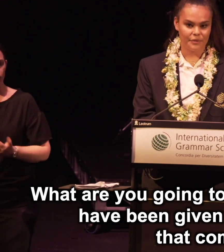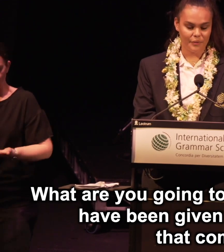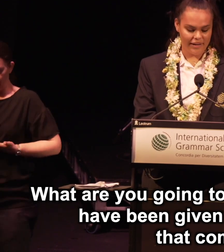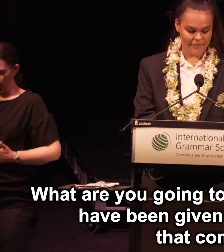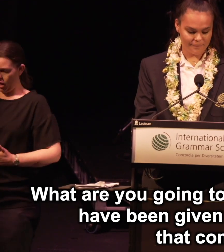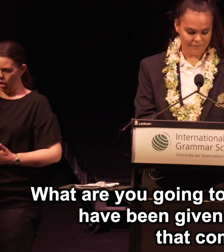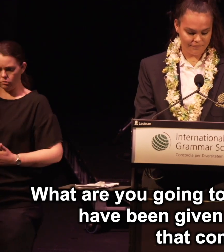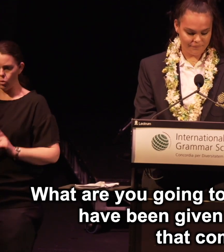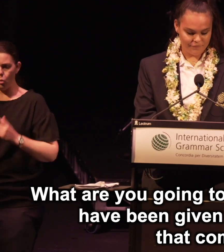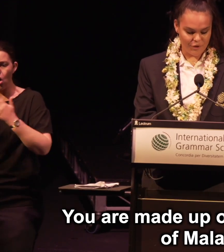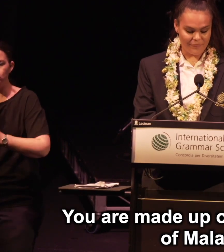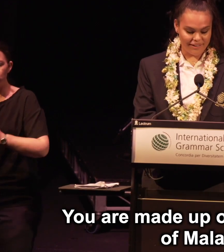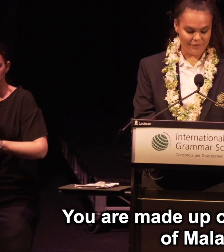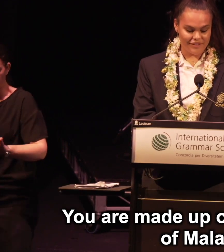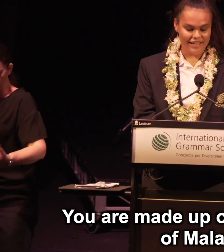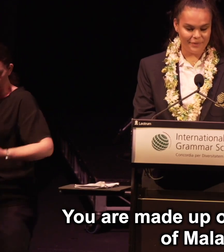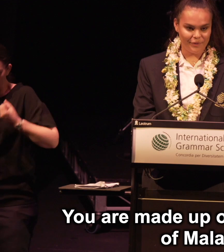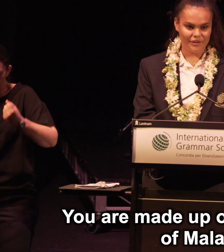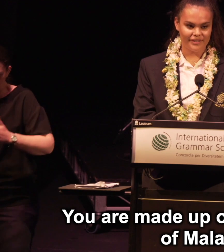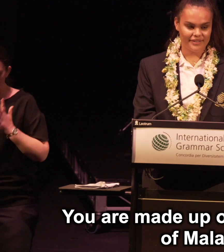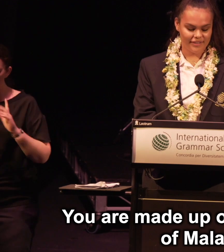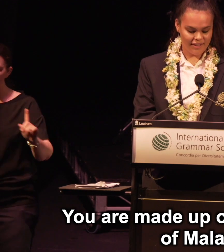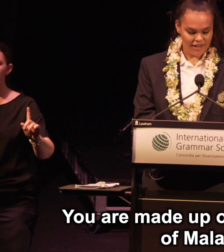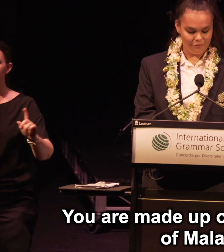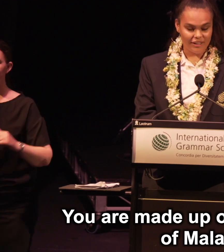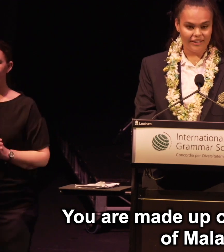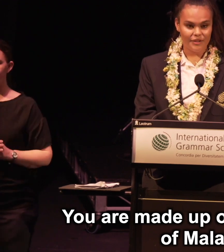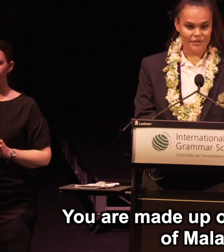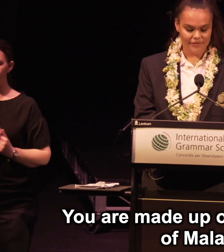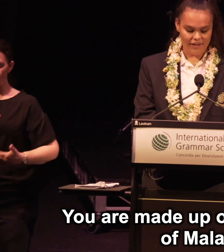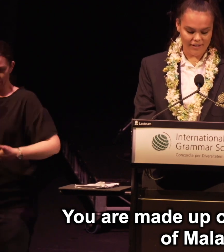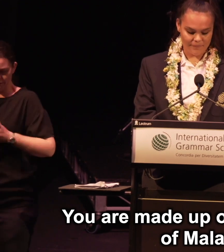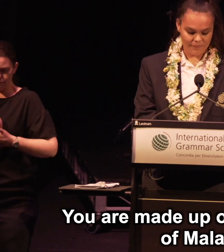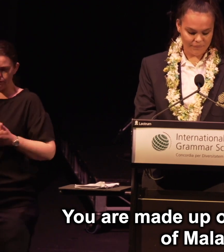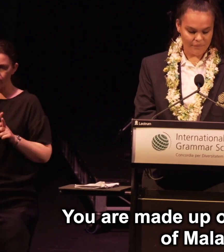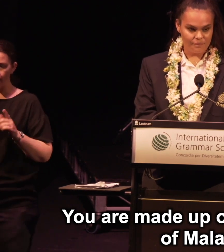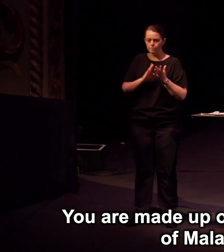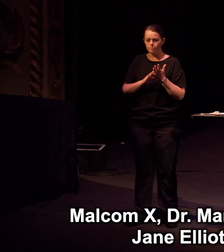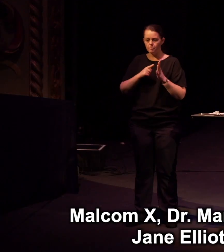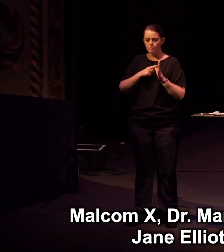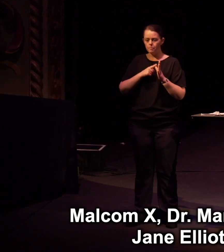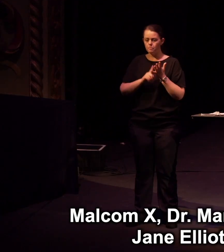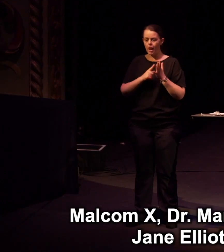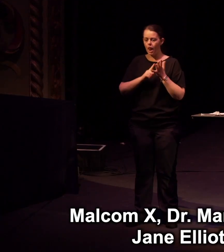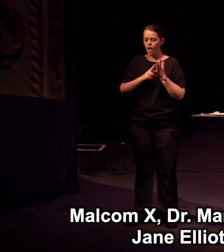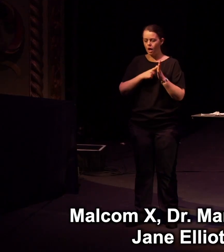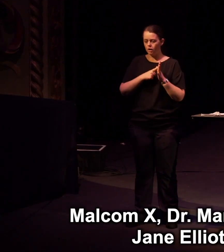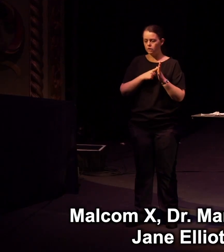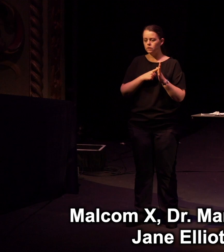opportunities that come your way? You are made up of the same components of Malala Yousufzai, Malcolm